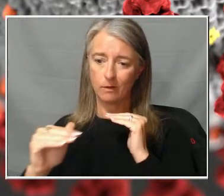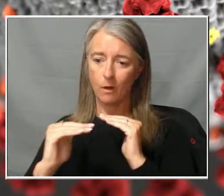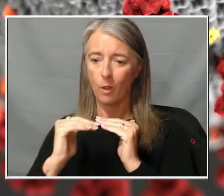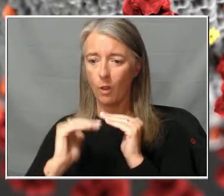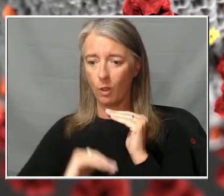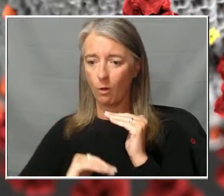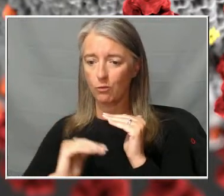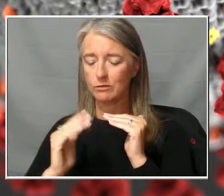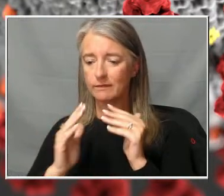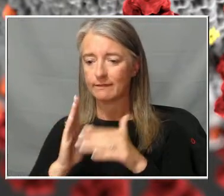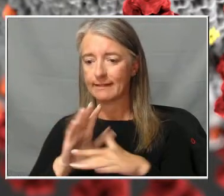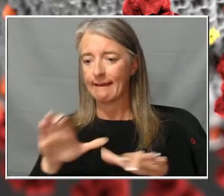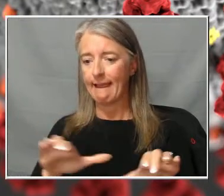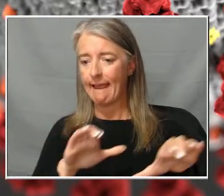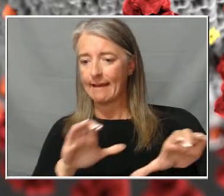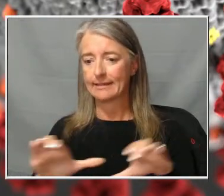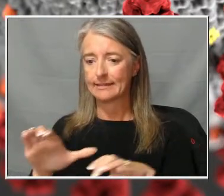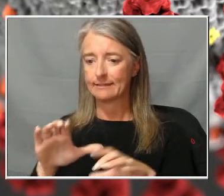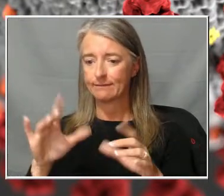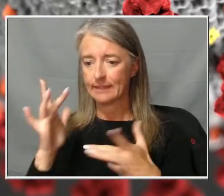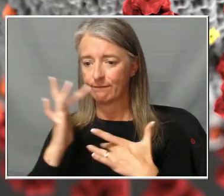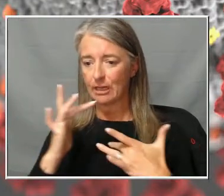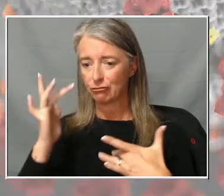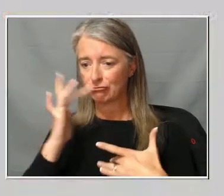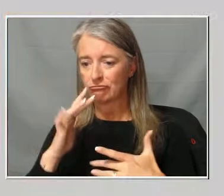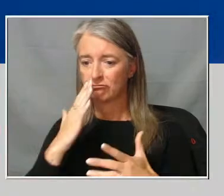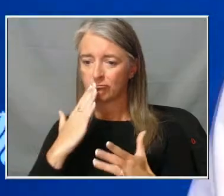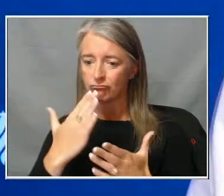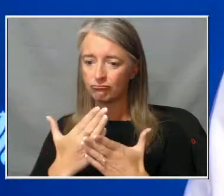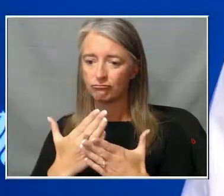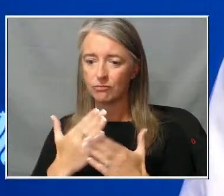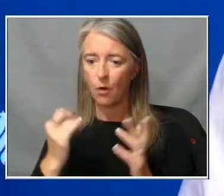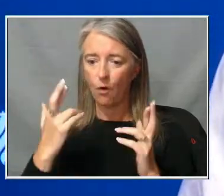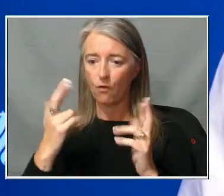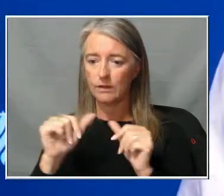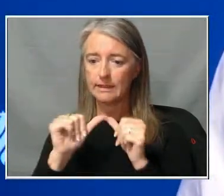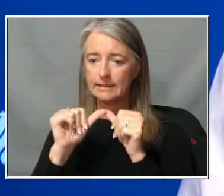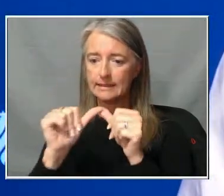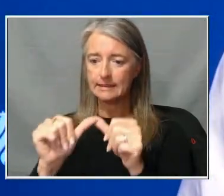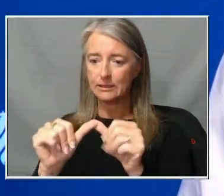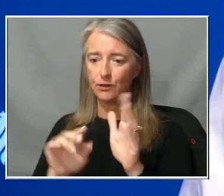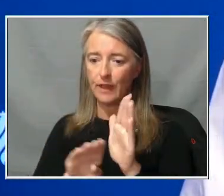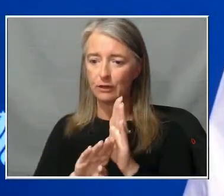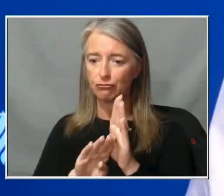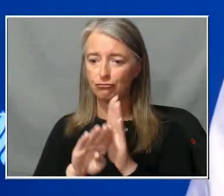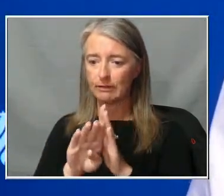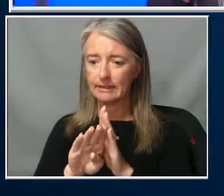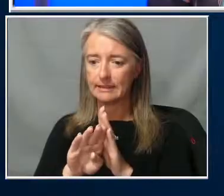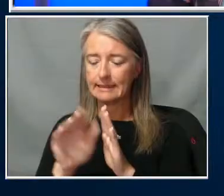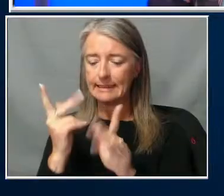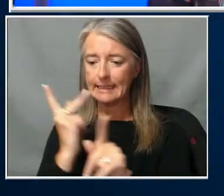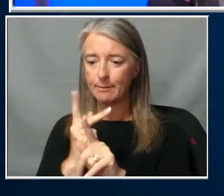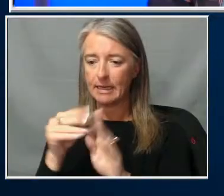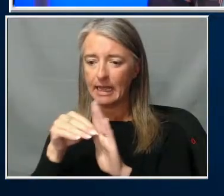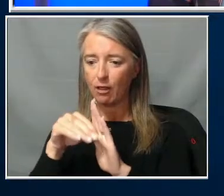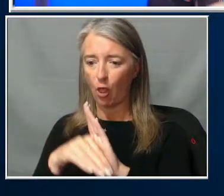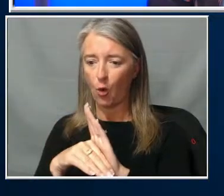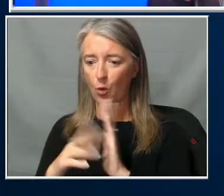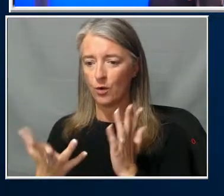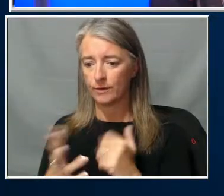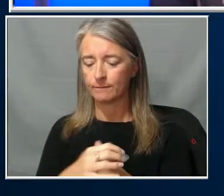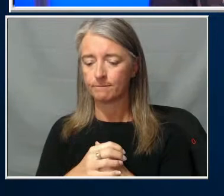our active infections, which is a good thing. And hopefully we can continue that trend in keeping it lower. All right, Doc Hawk, we're talking about liver